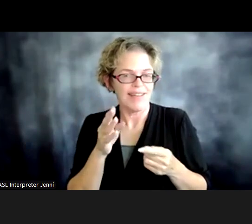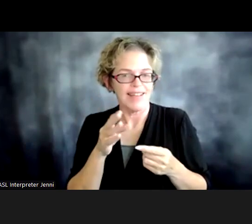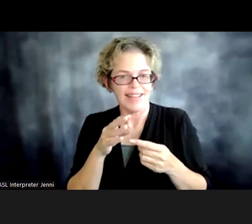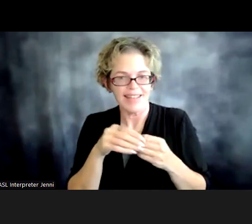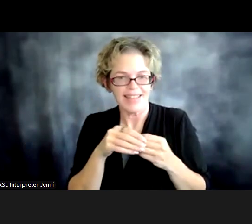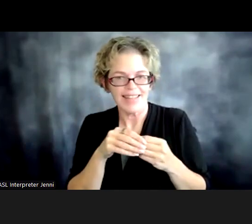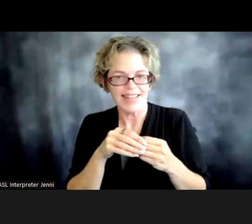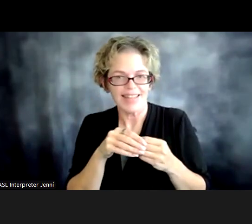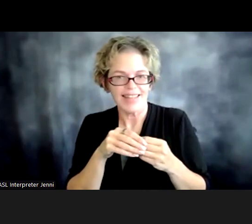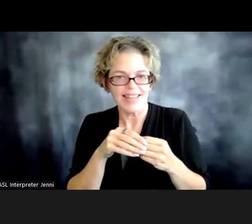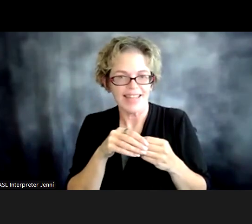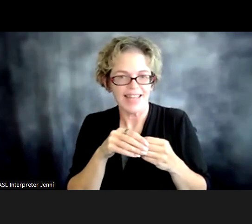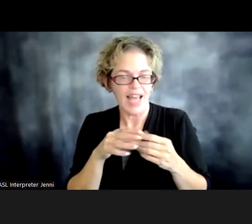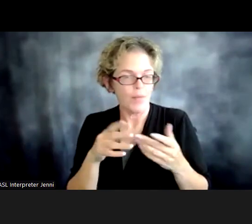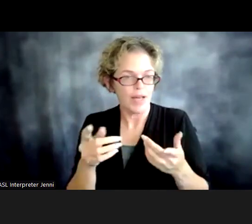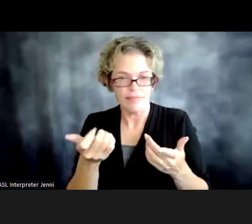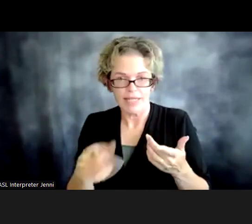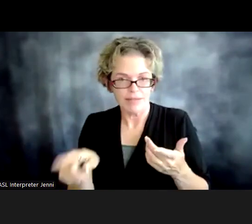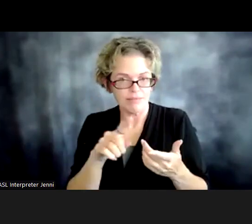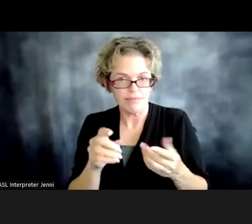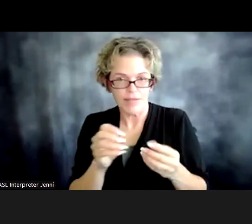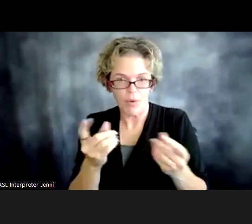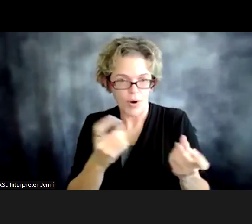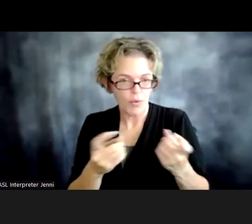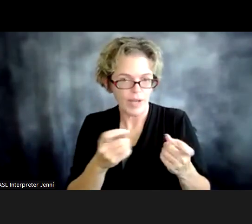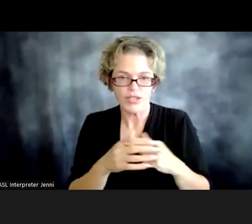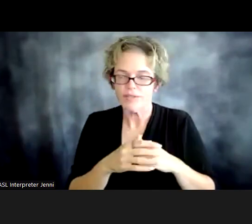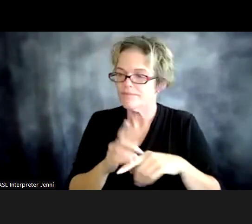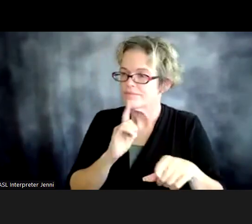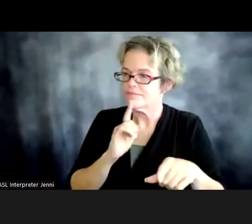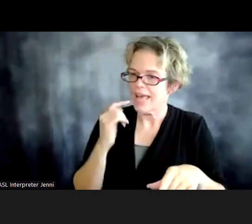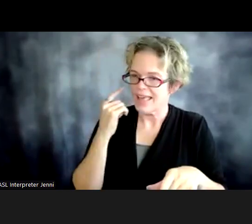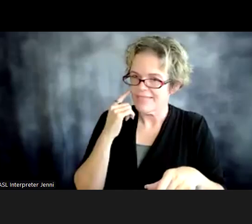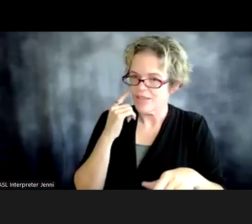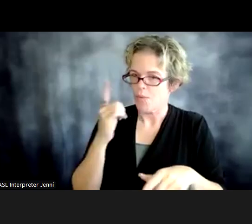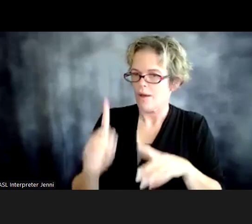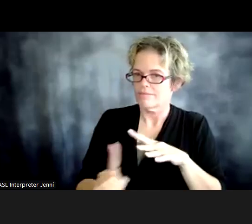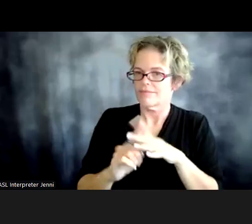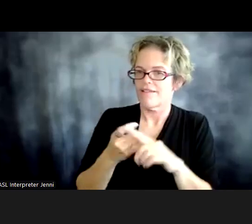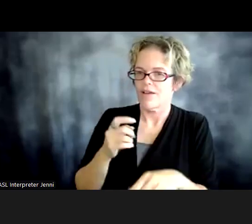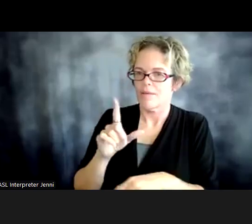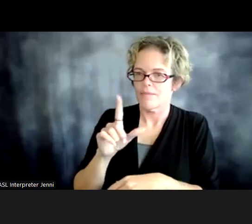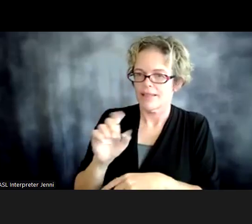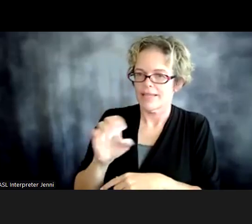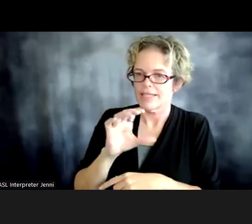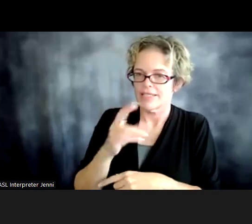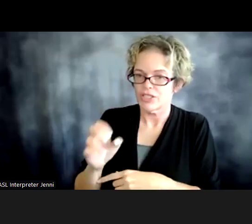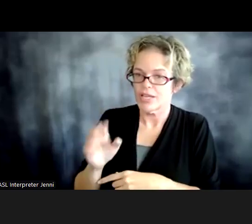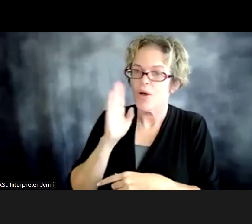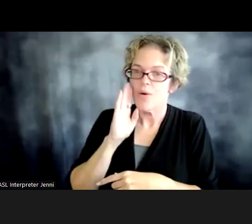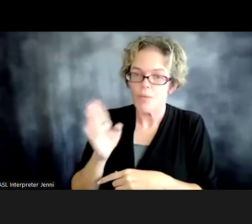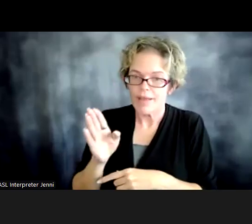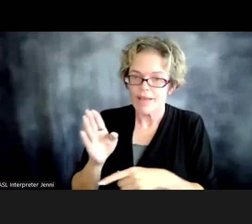that elicits any questions. No worries. Looks like we did get one from Lychee. Will the FAQ be shared before the deadline for